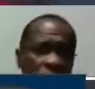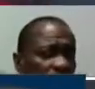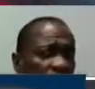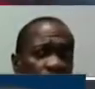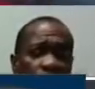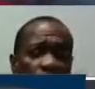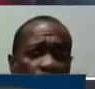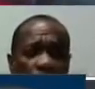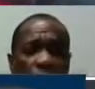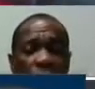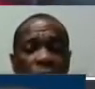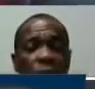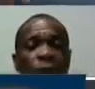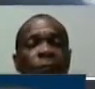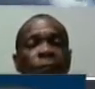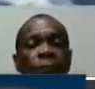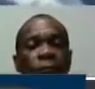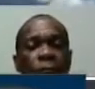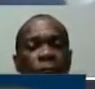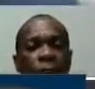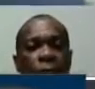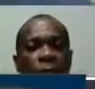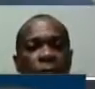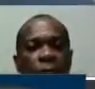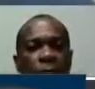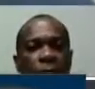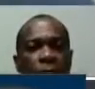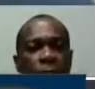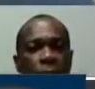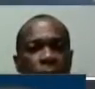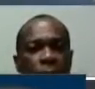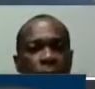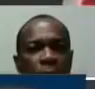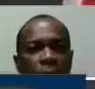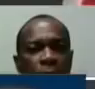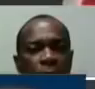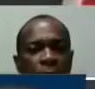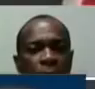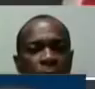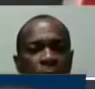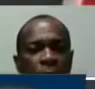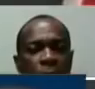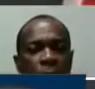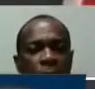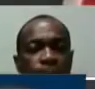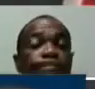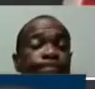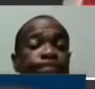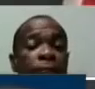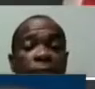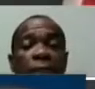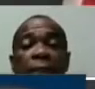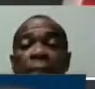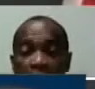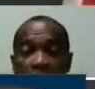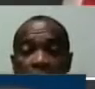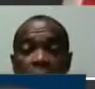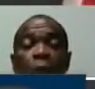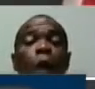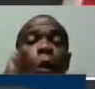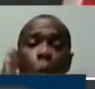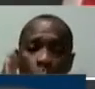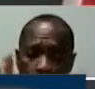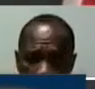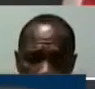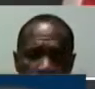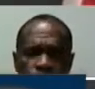legislation in the future for private sector workers? The legislation will cover all eventualities and